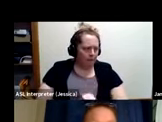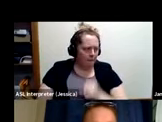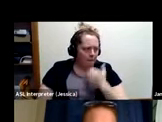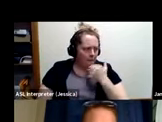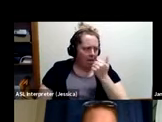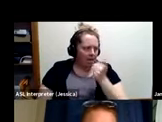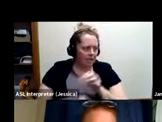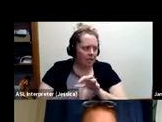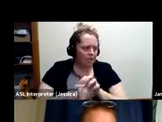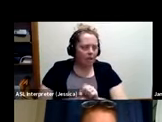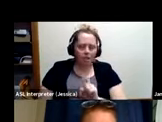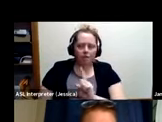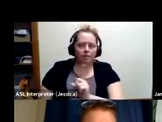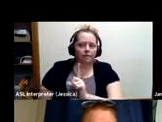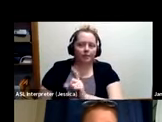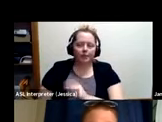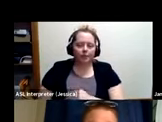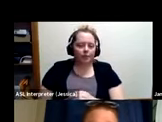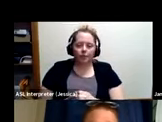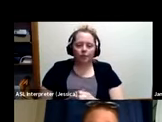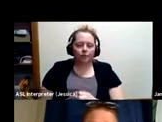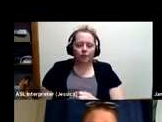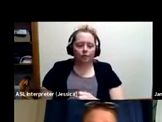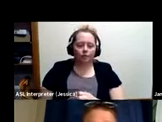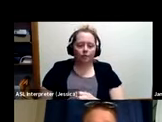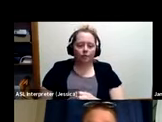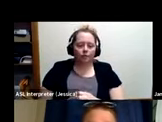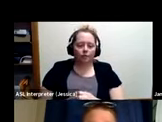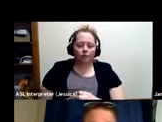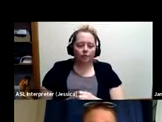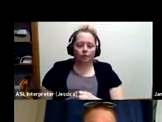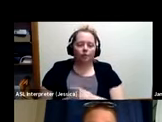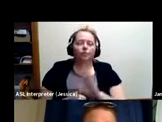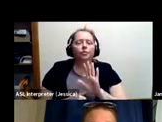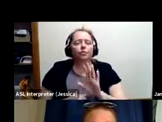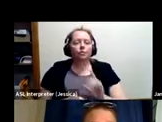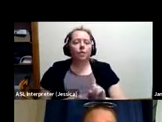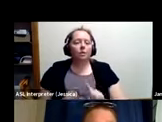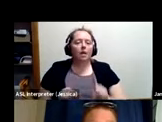So to get to your question on a more practical level,